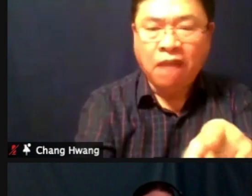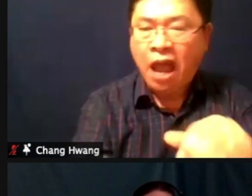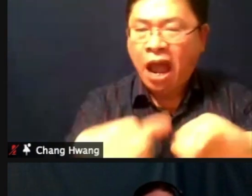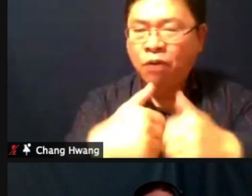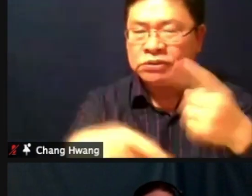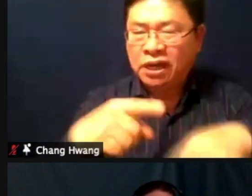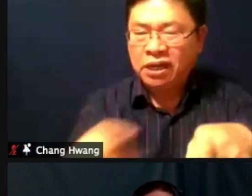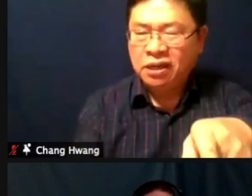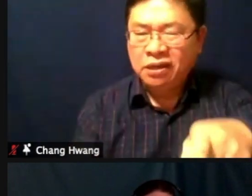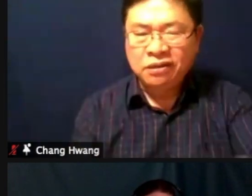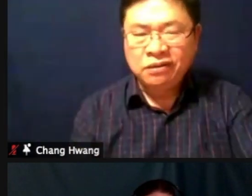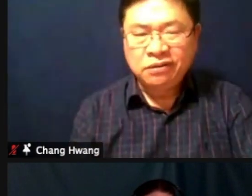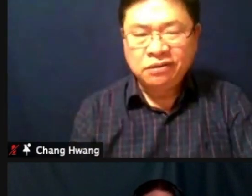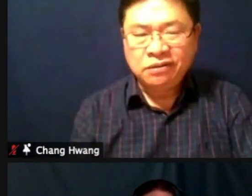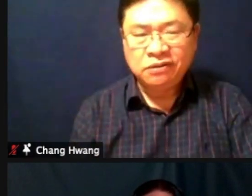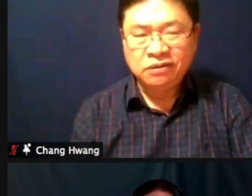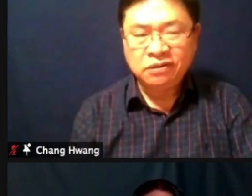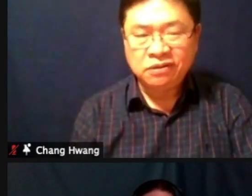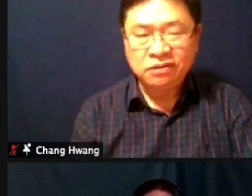sign, different location.